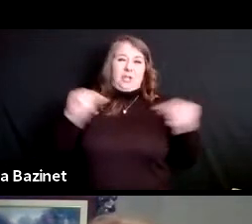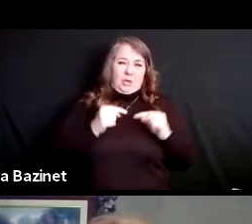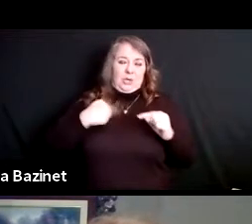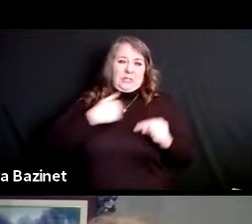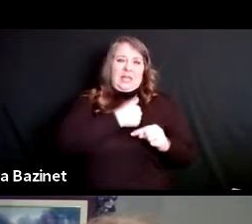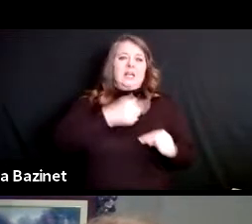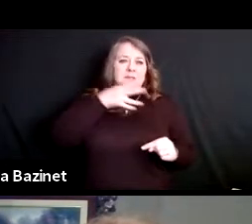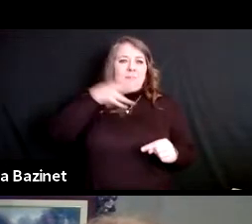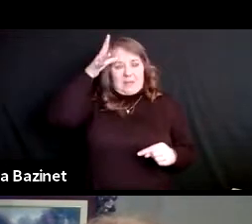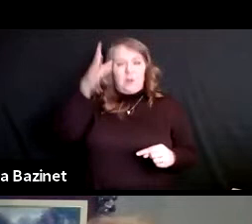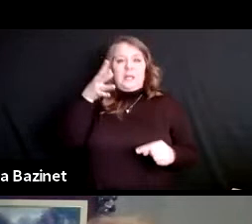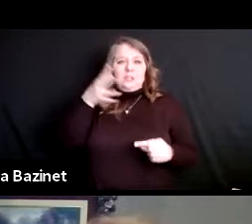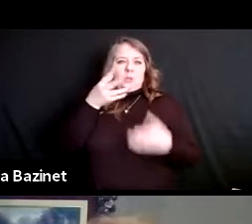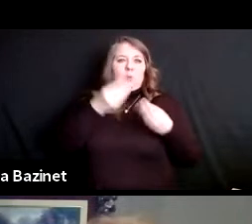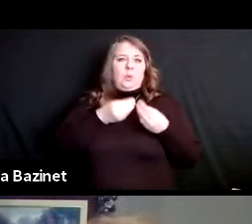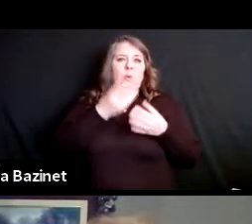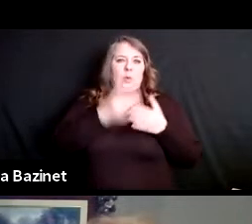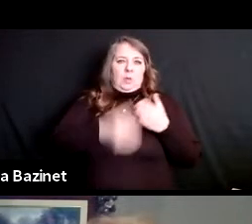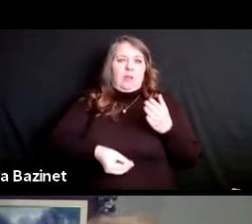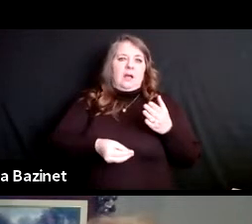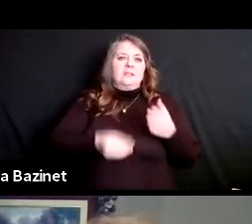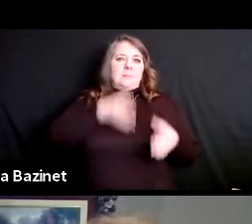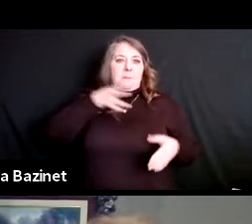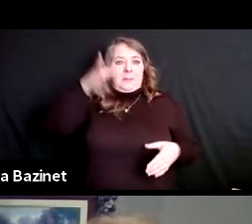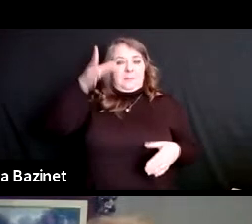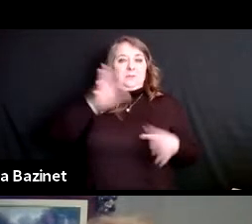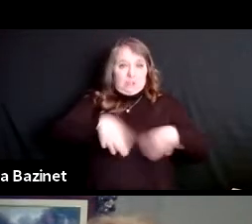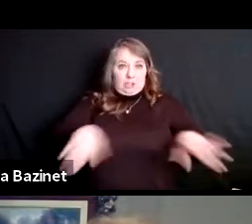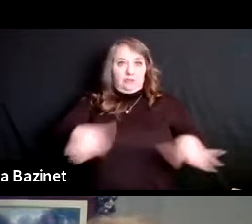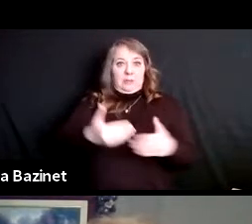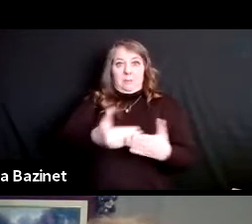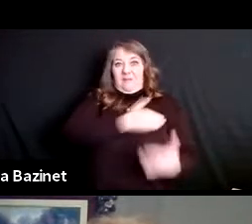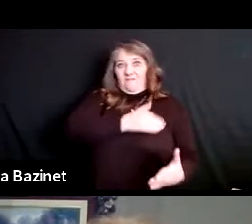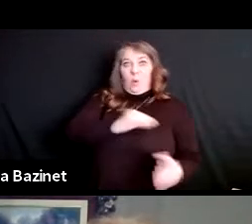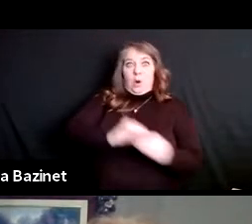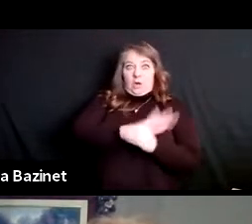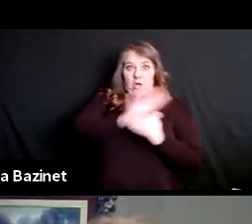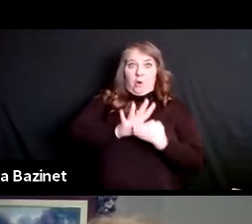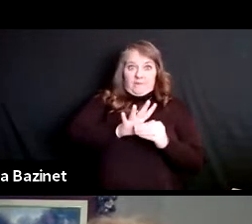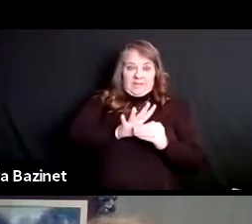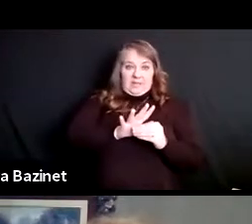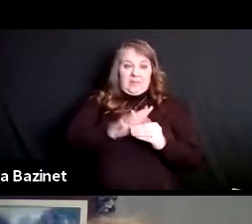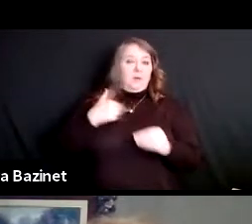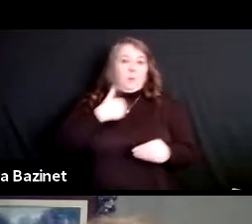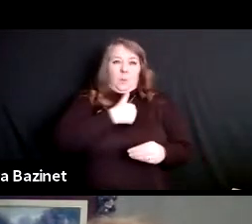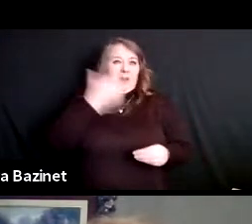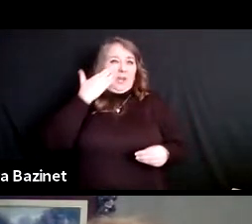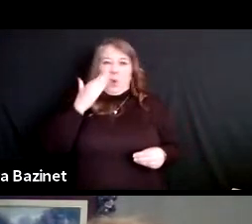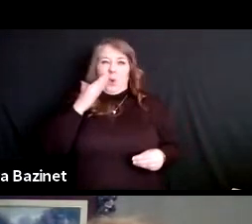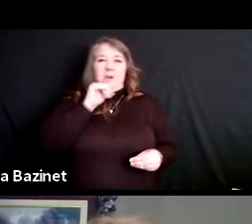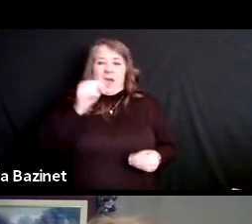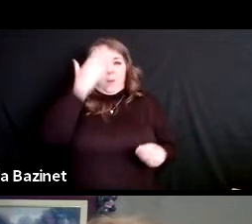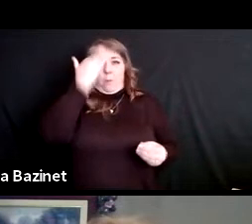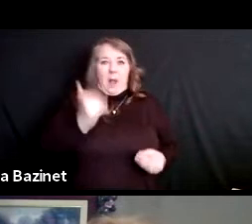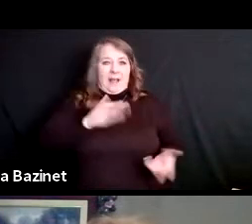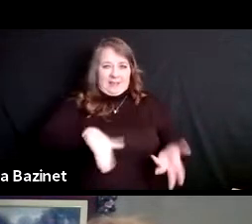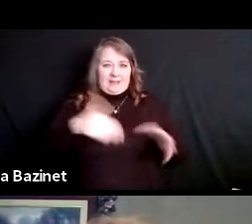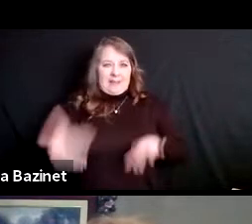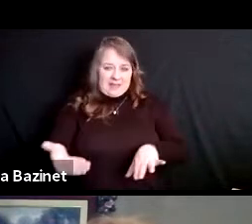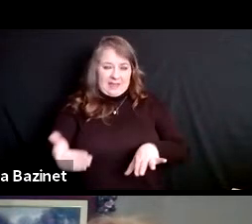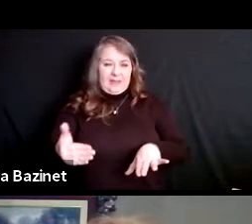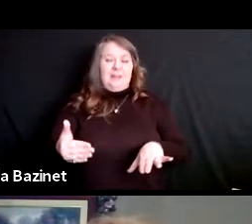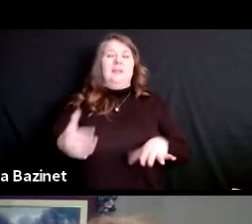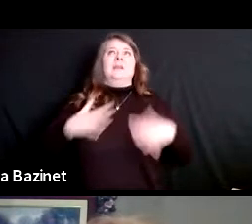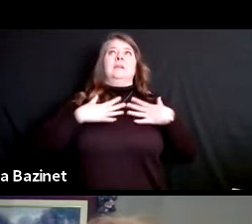who lost our children before COVID and know that's not why they died. So